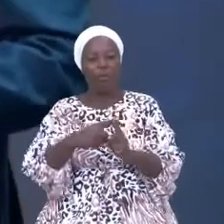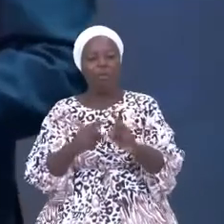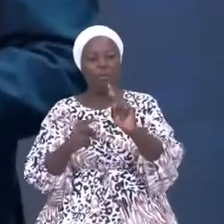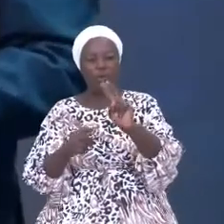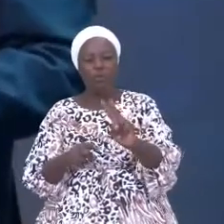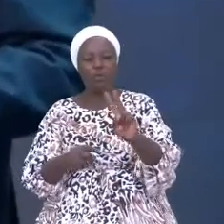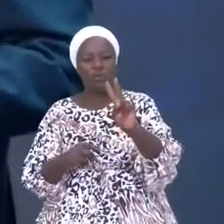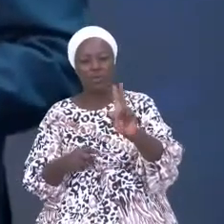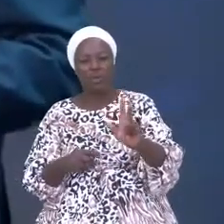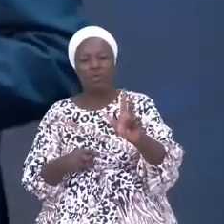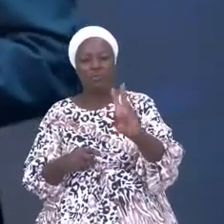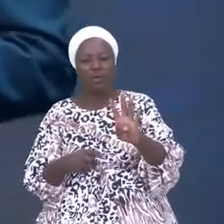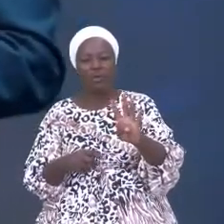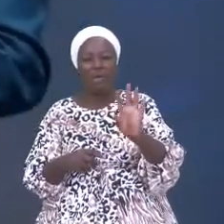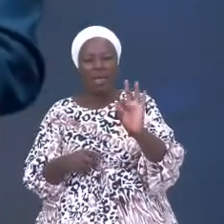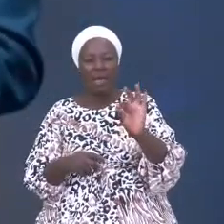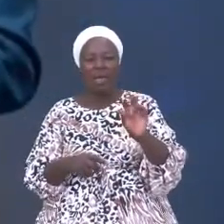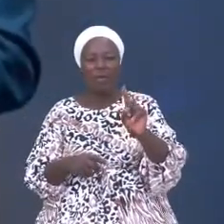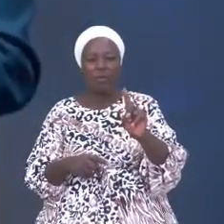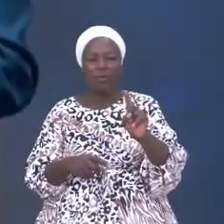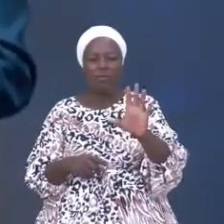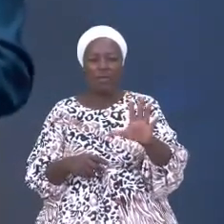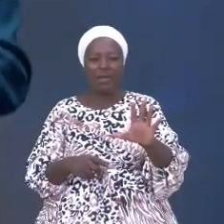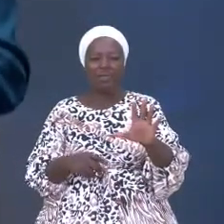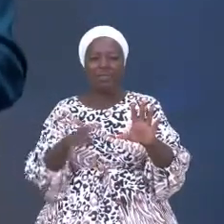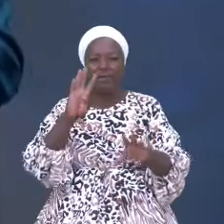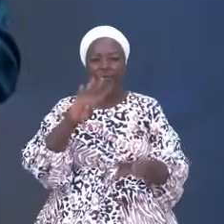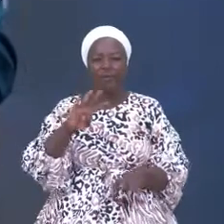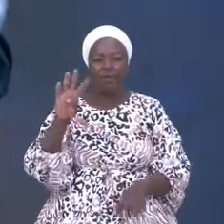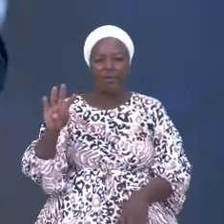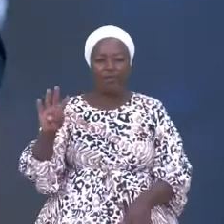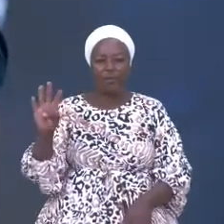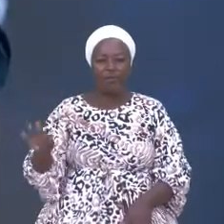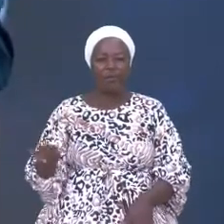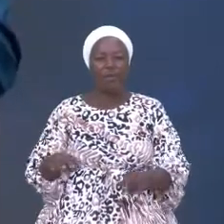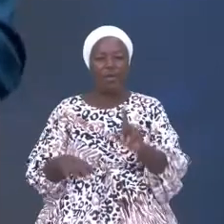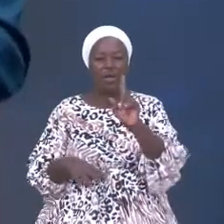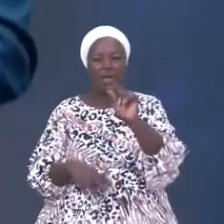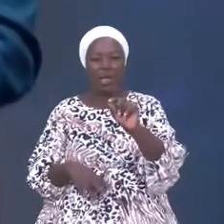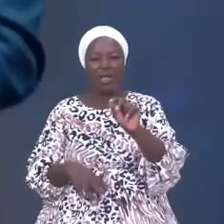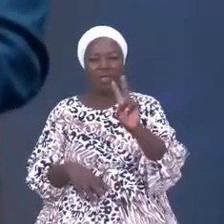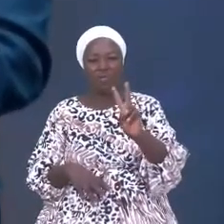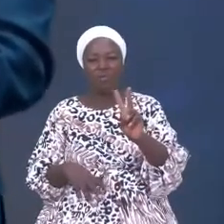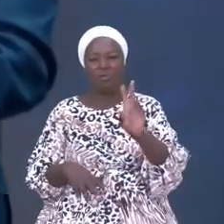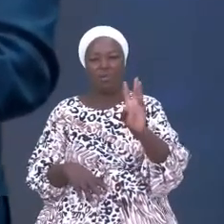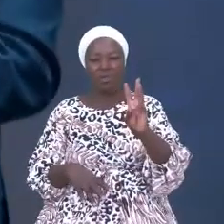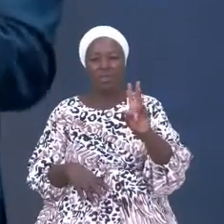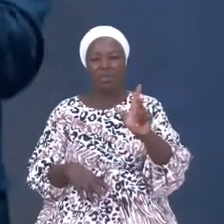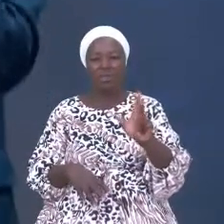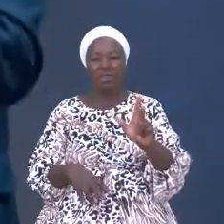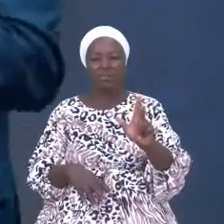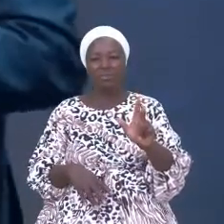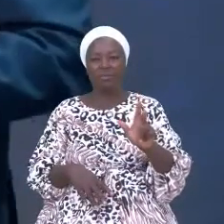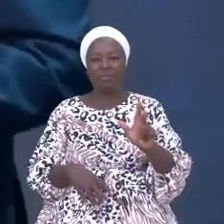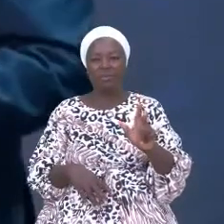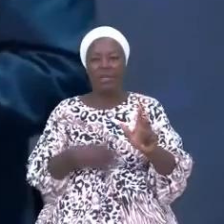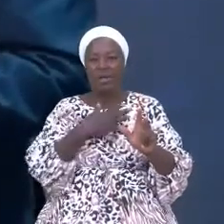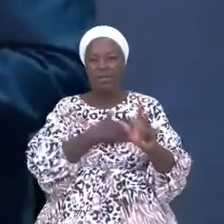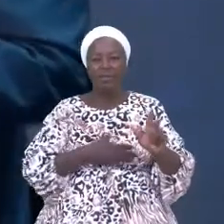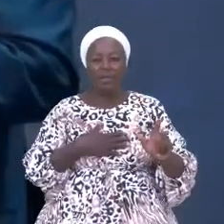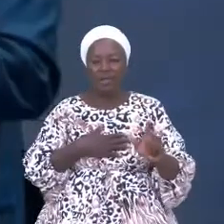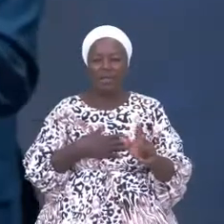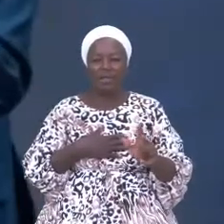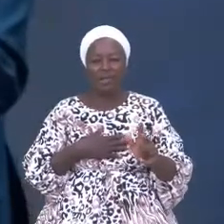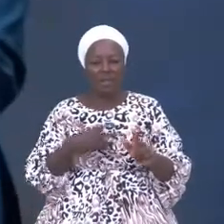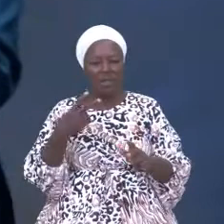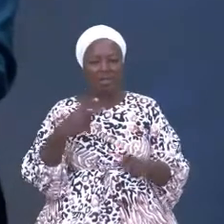915-444-9263. Please take the number